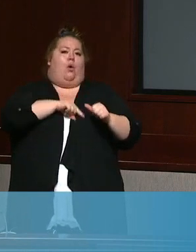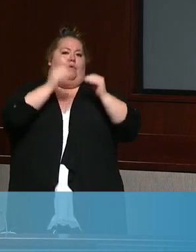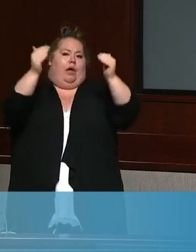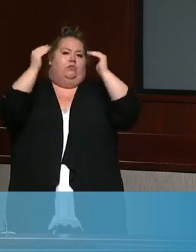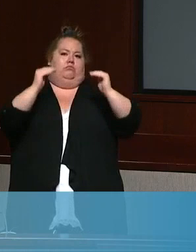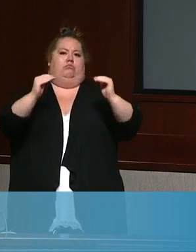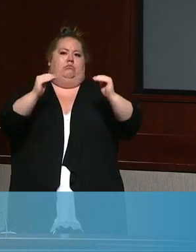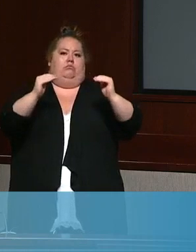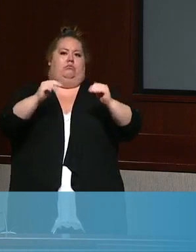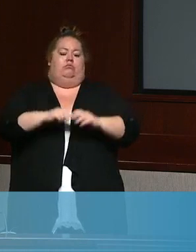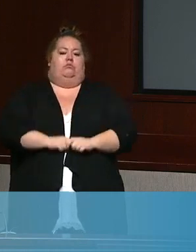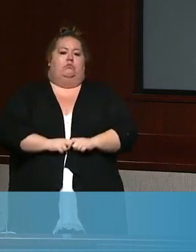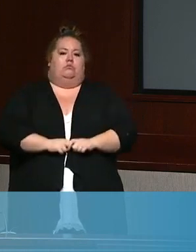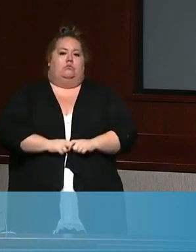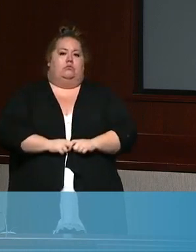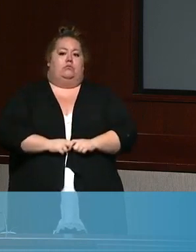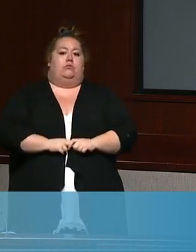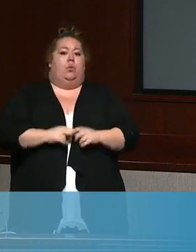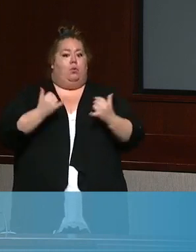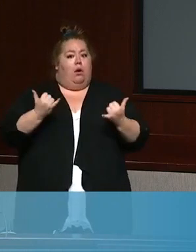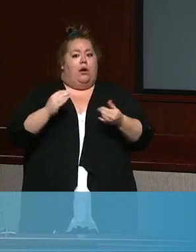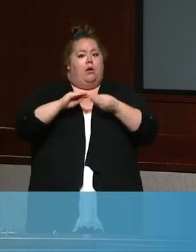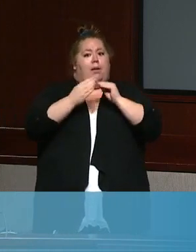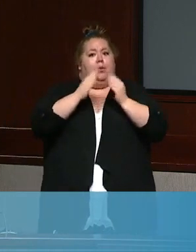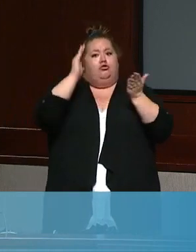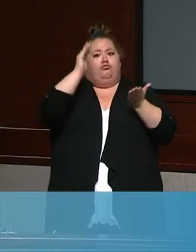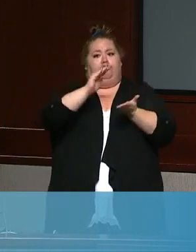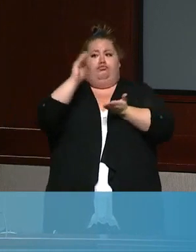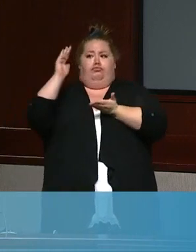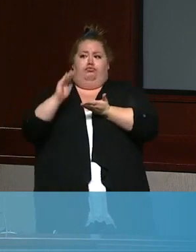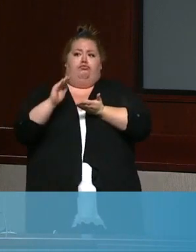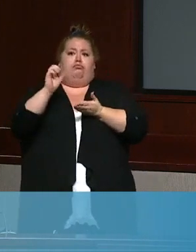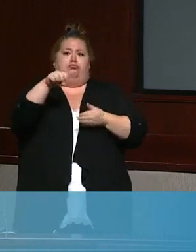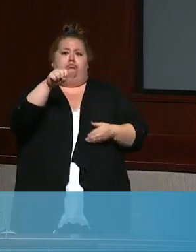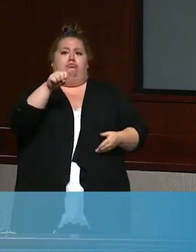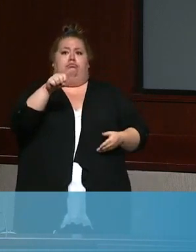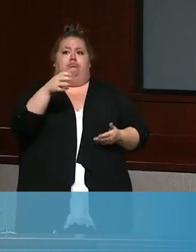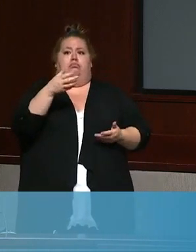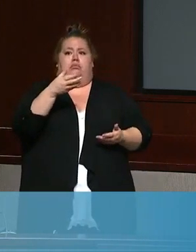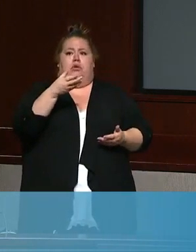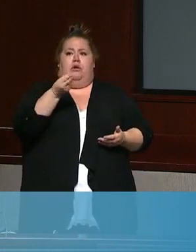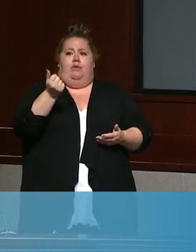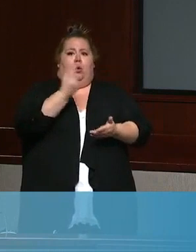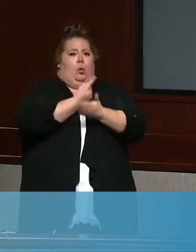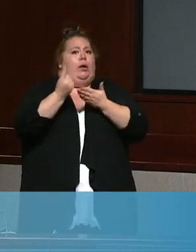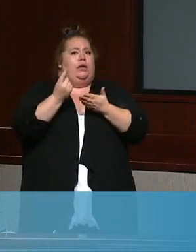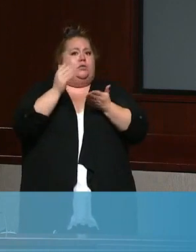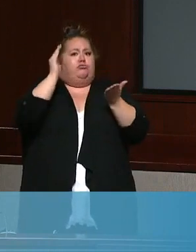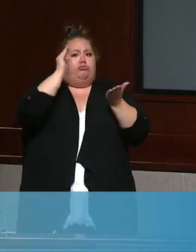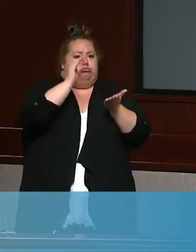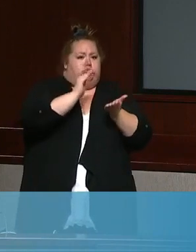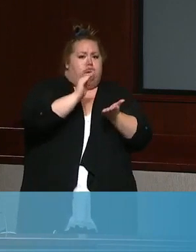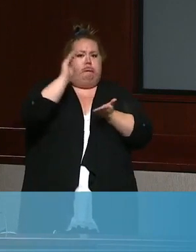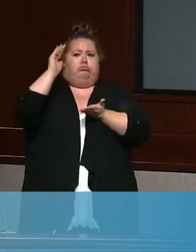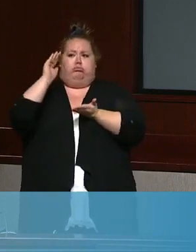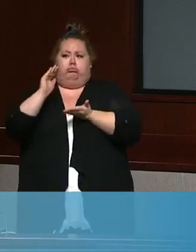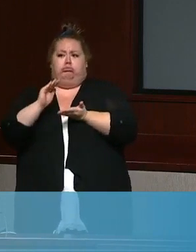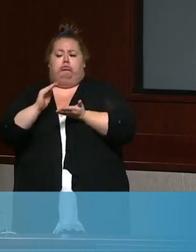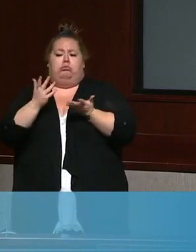Our numbers are going down. They've been going down over the last several weeks, and things are looking